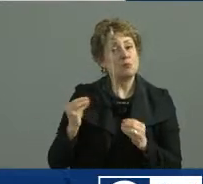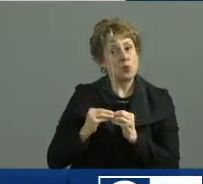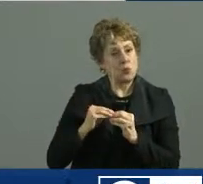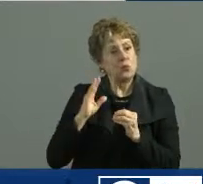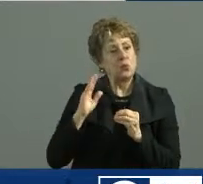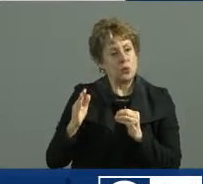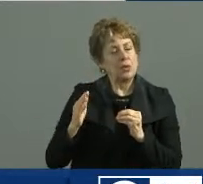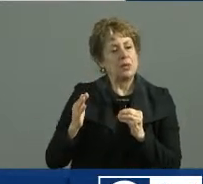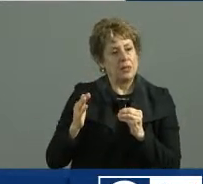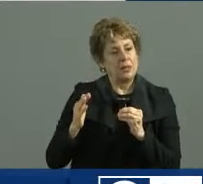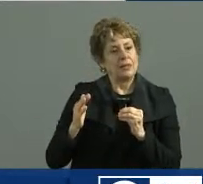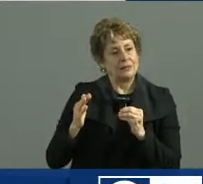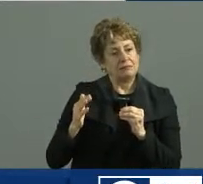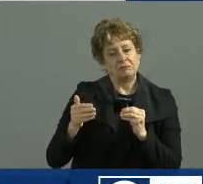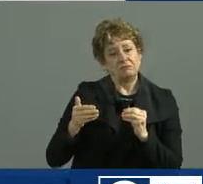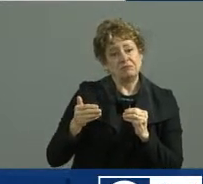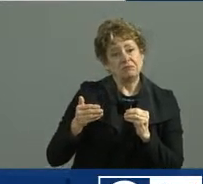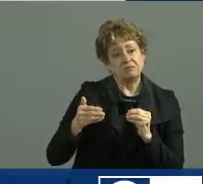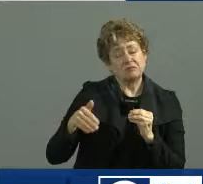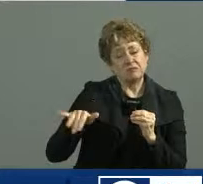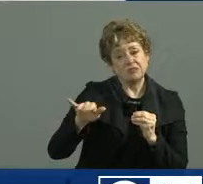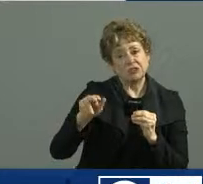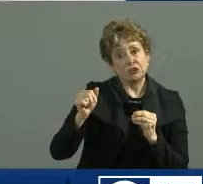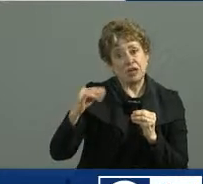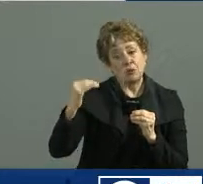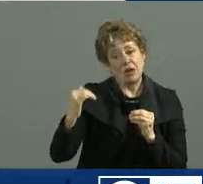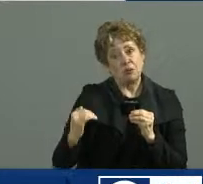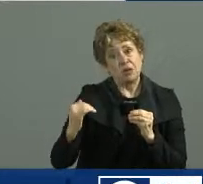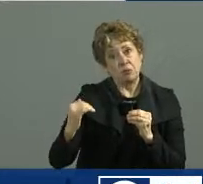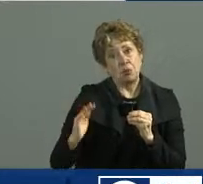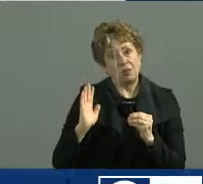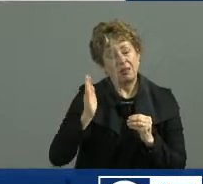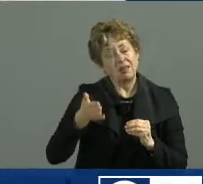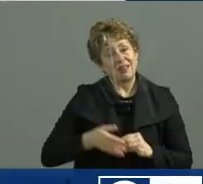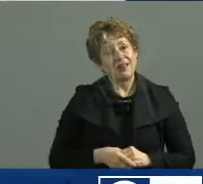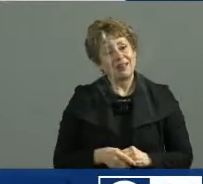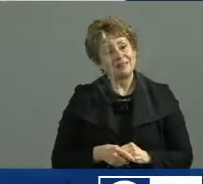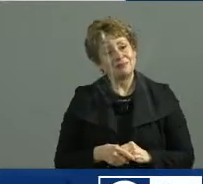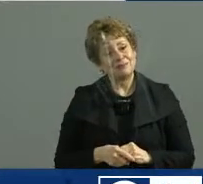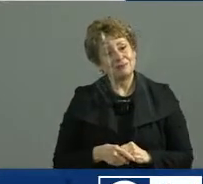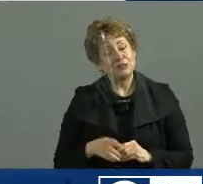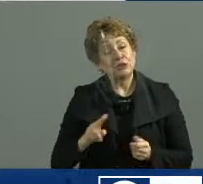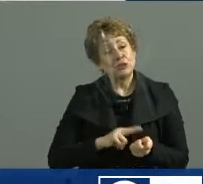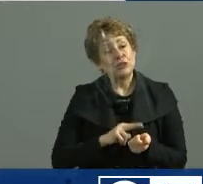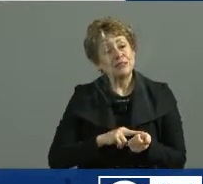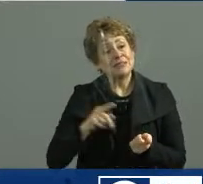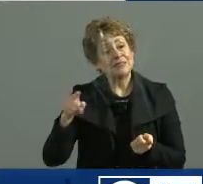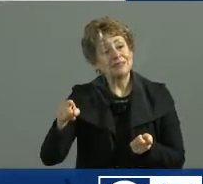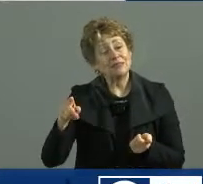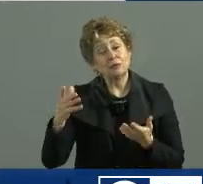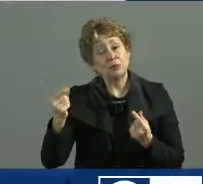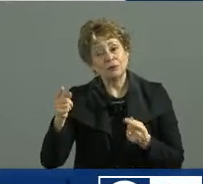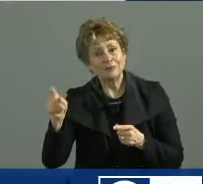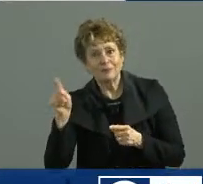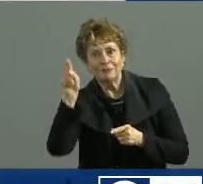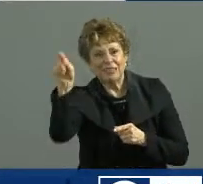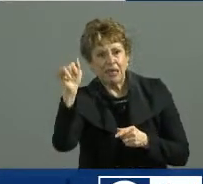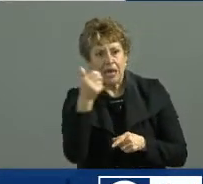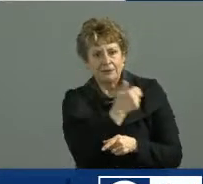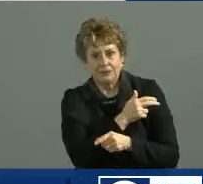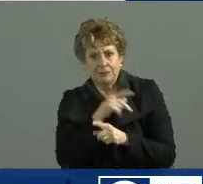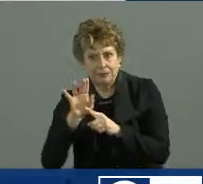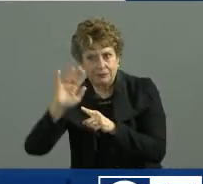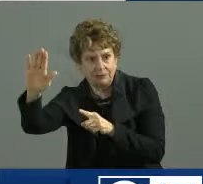as the month of January goes through. They are assigned to their hospital. They are supposed to originate from outside